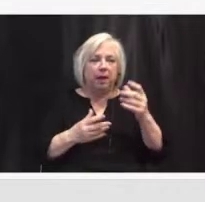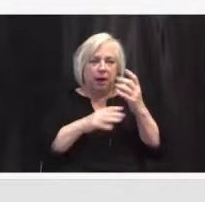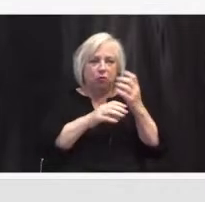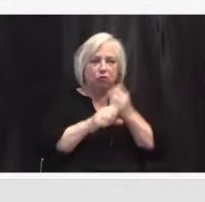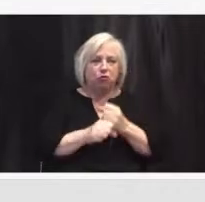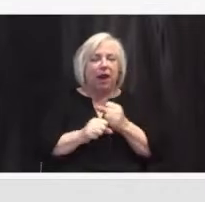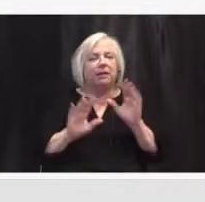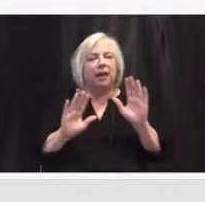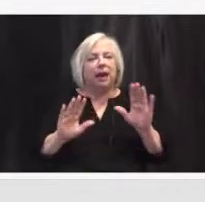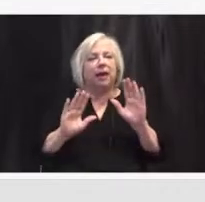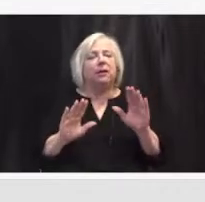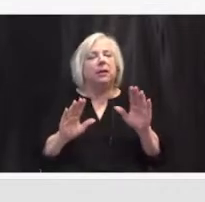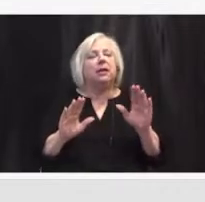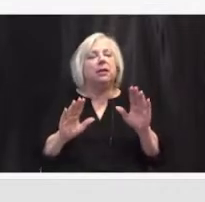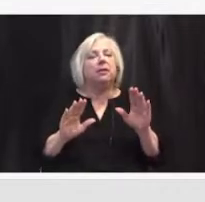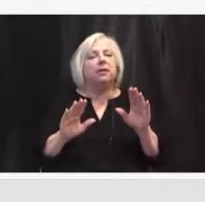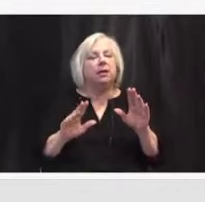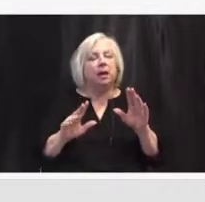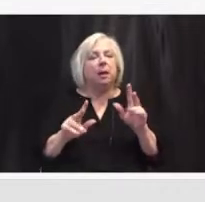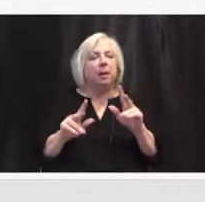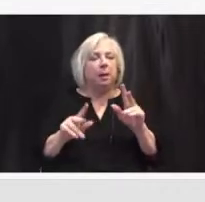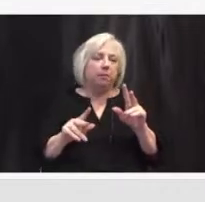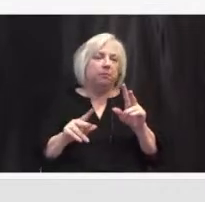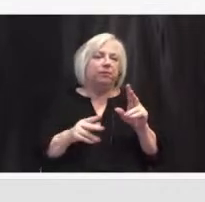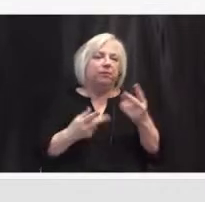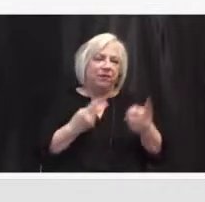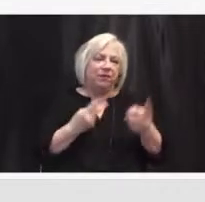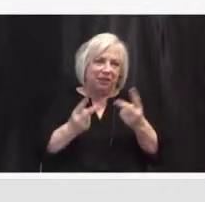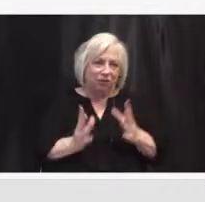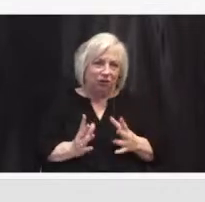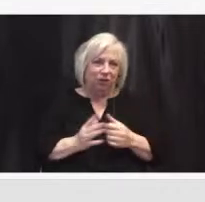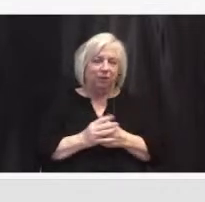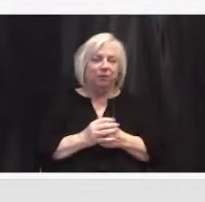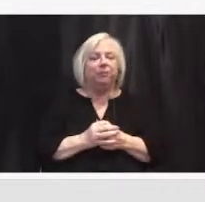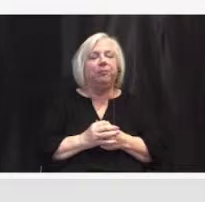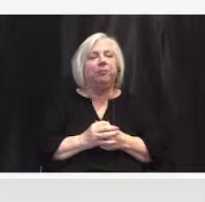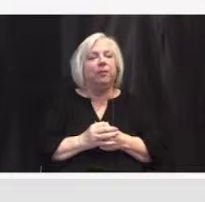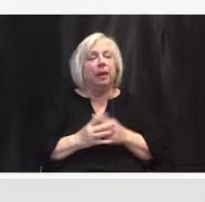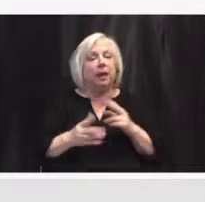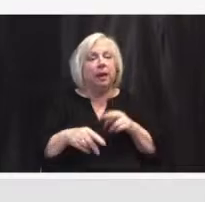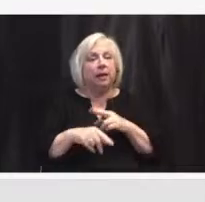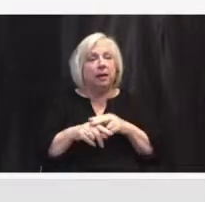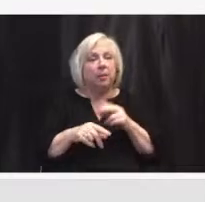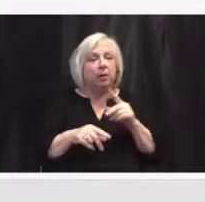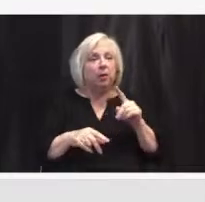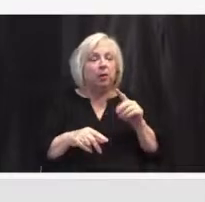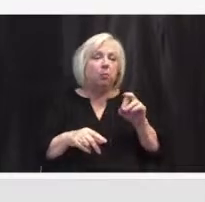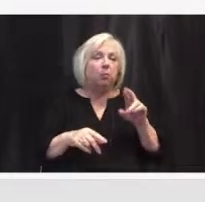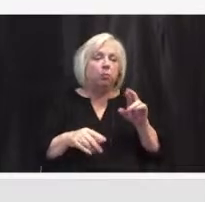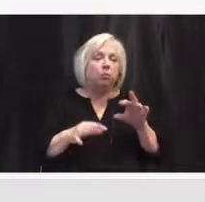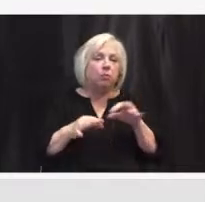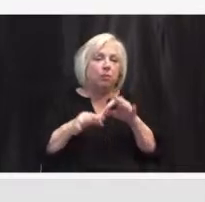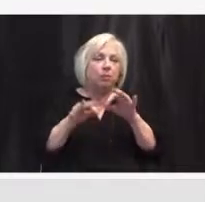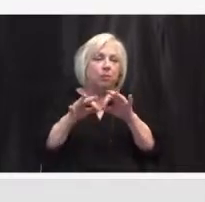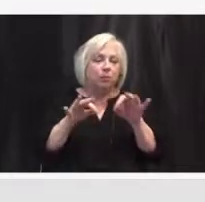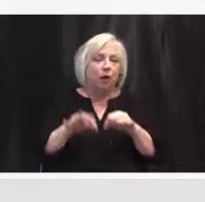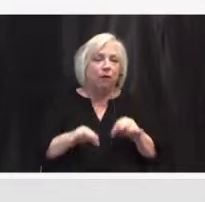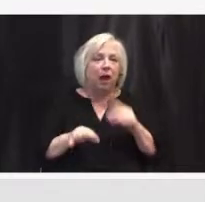And yes, they are short-term neighbors. The typical profile of who we've had in there are people that are seeking medical